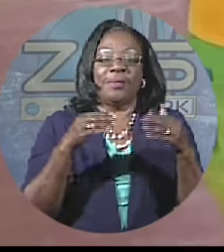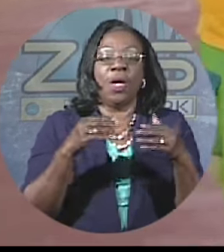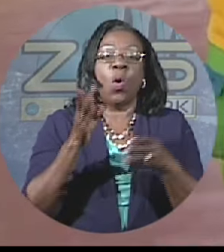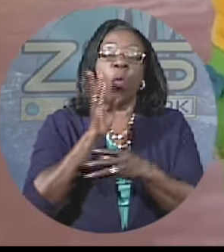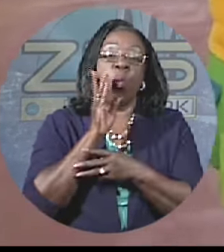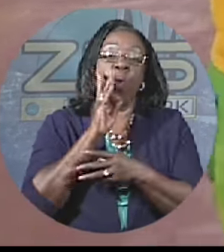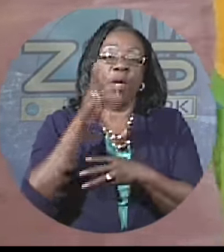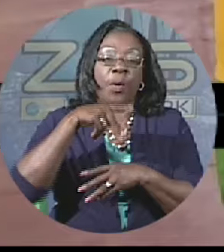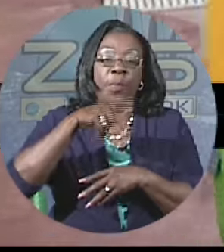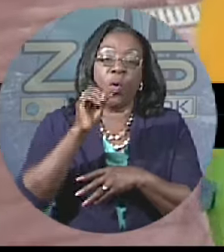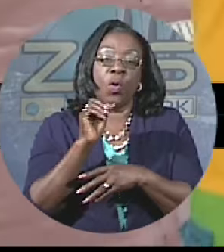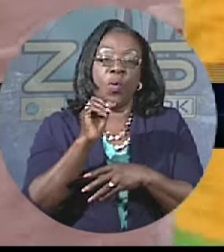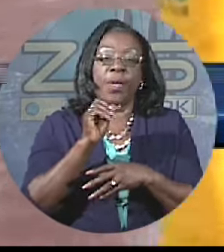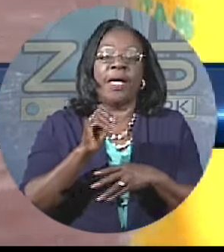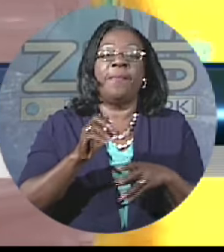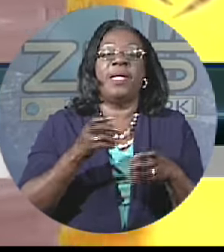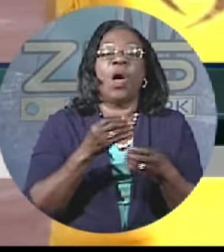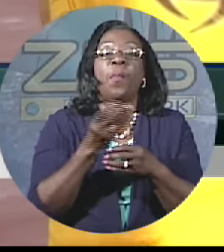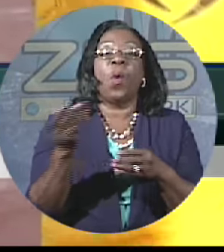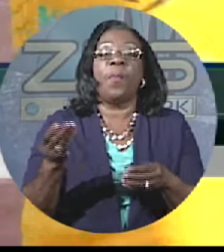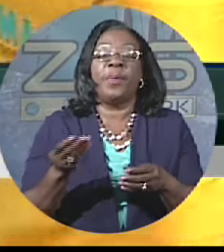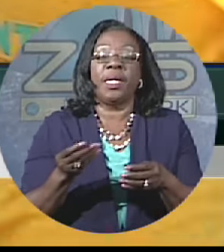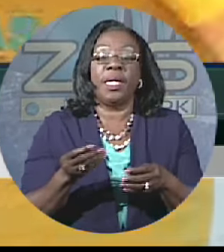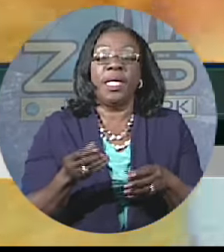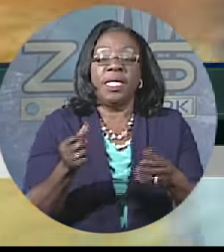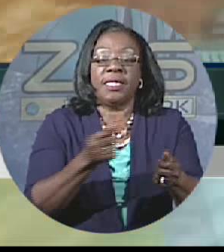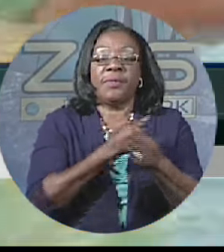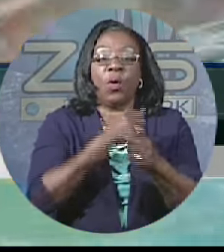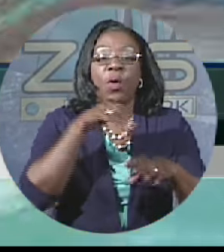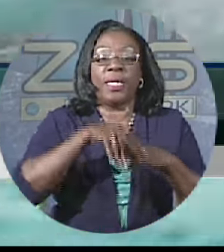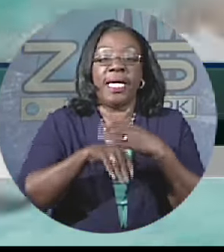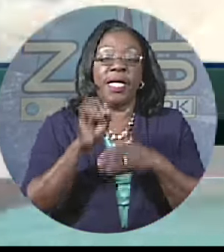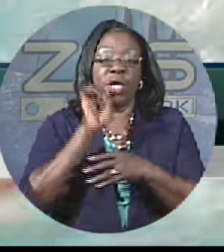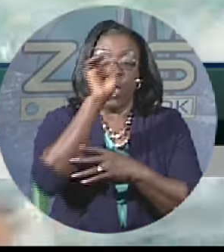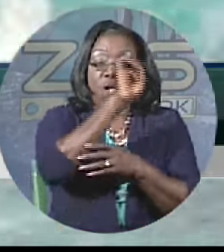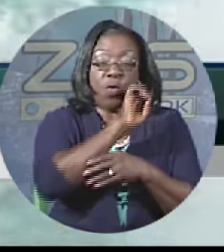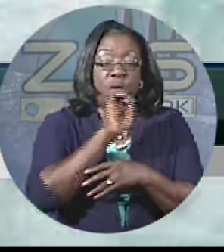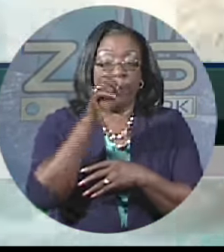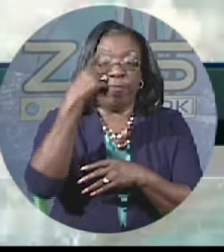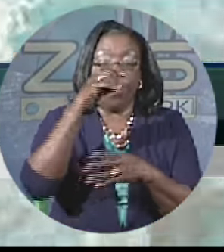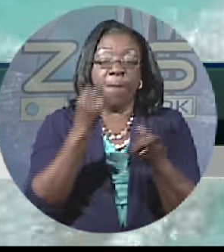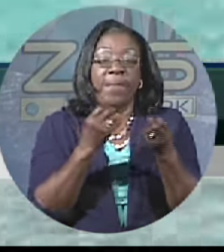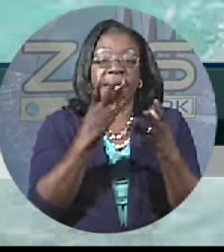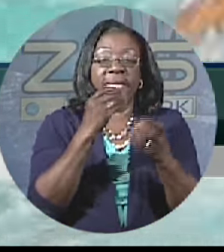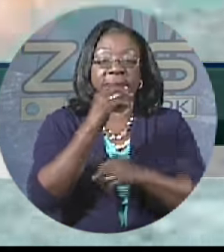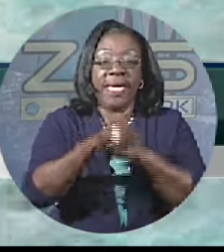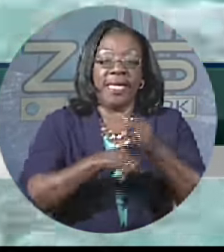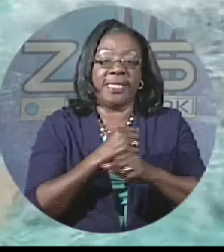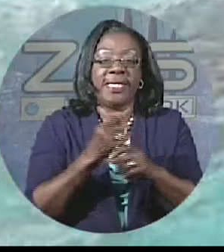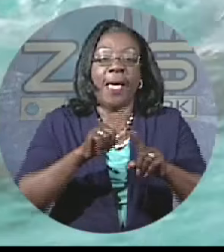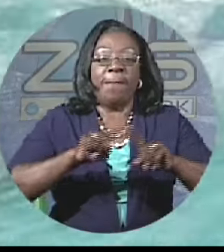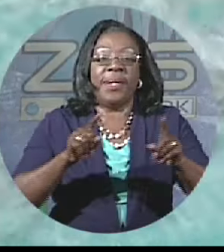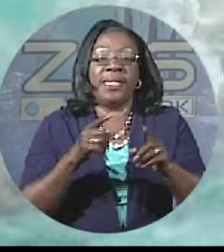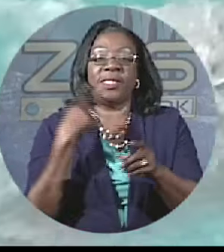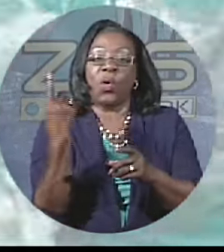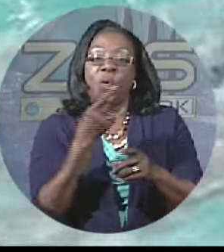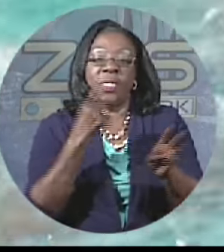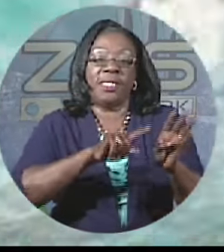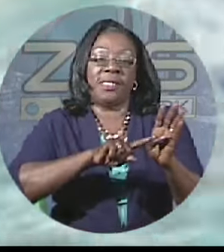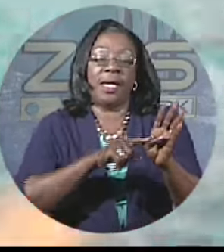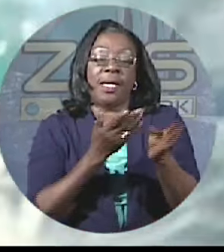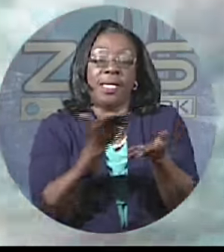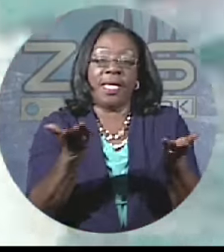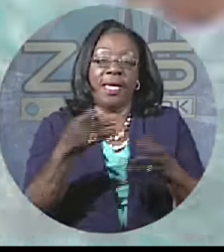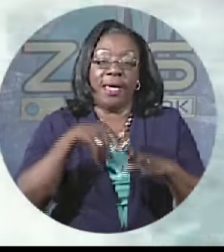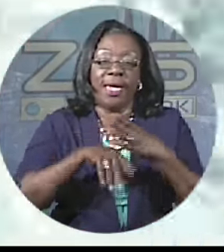Water polo may have been a popular sport in Europe for decades, but it's now making waves here in the Bahamas after Coach Lottie introduced the